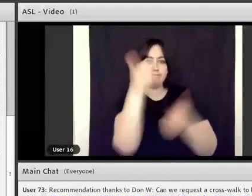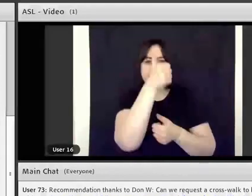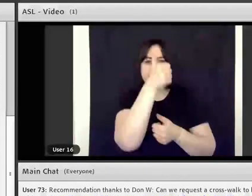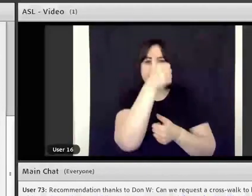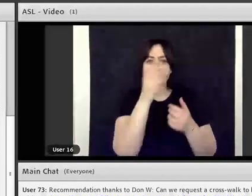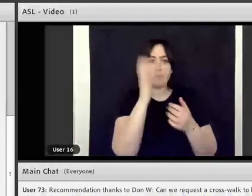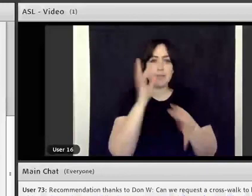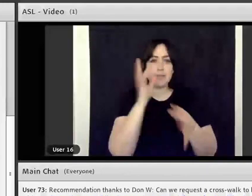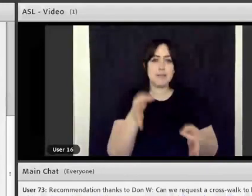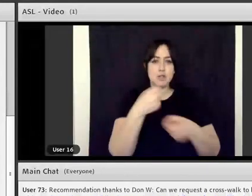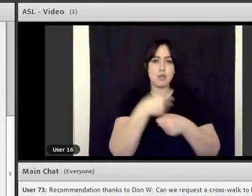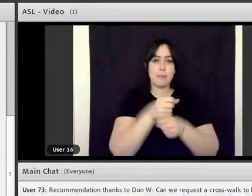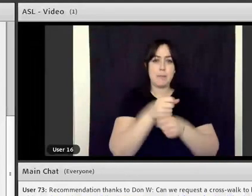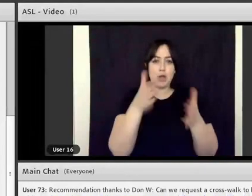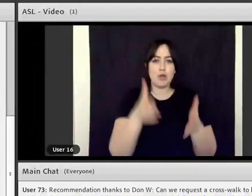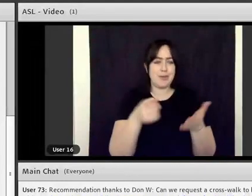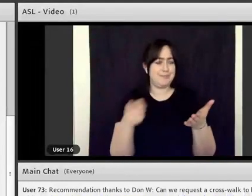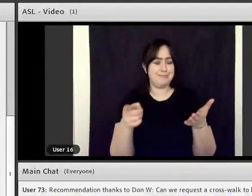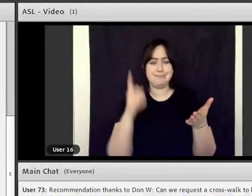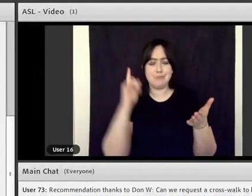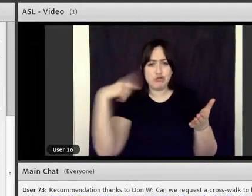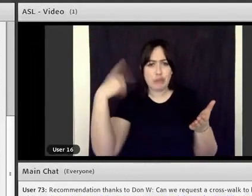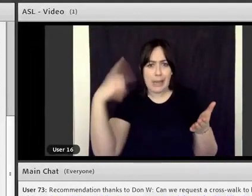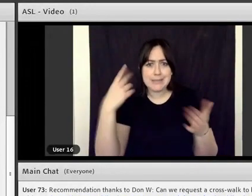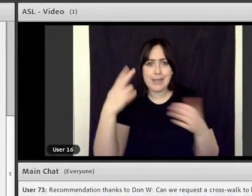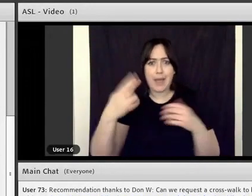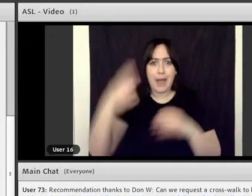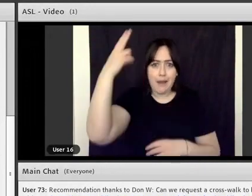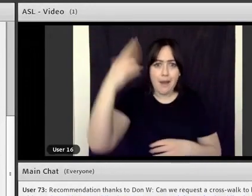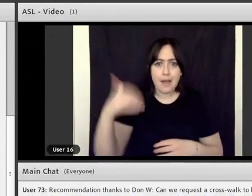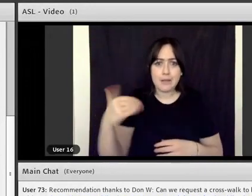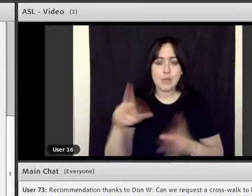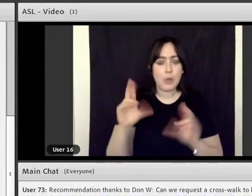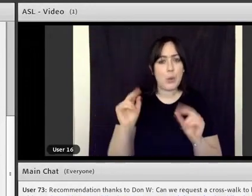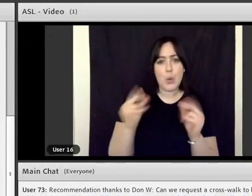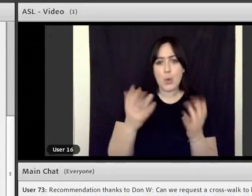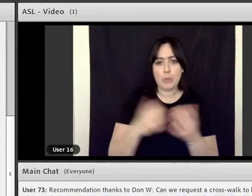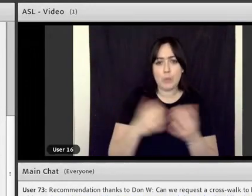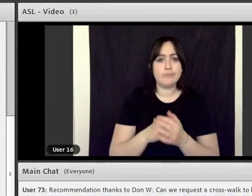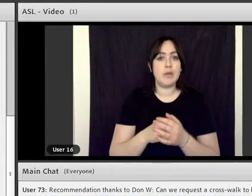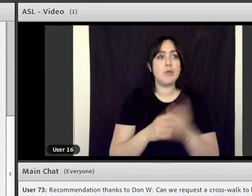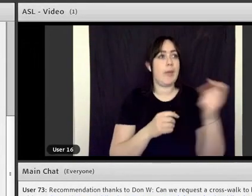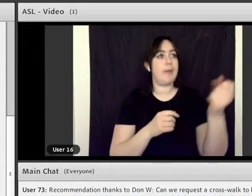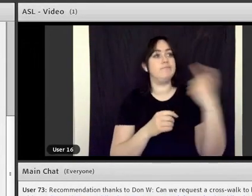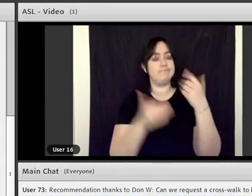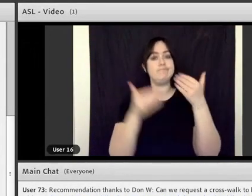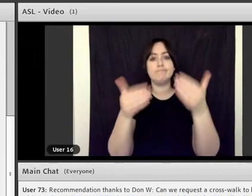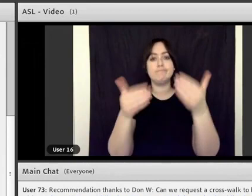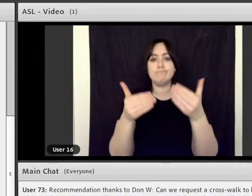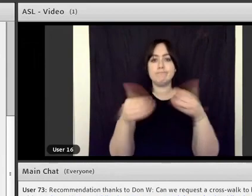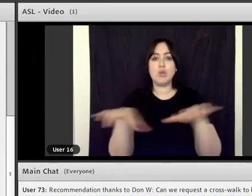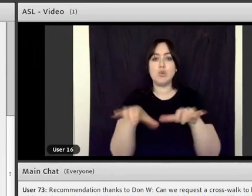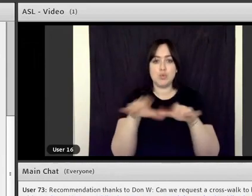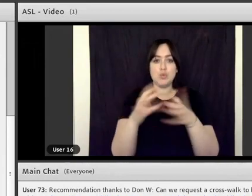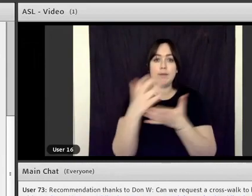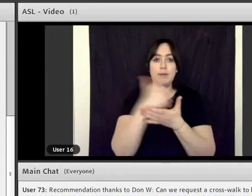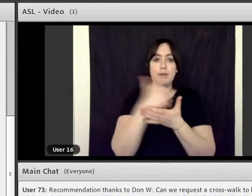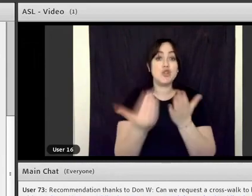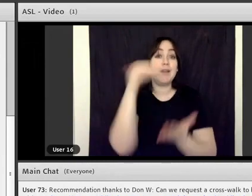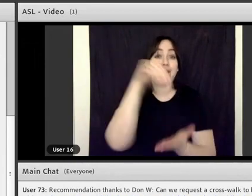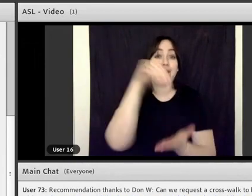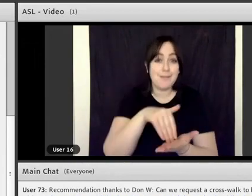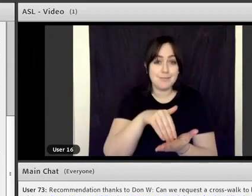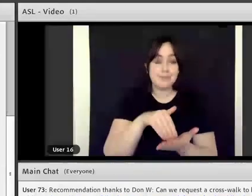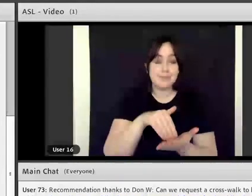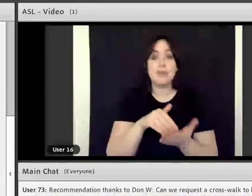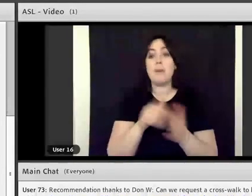high. And so we were asked to redo the collection, and this time we used the child functioning, and we asked it both of students